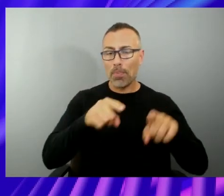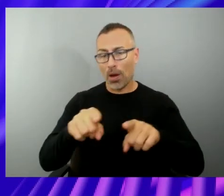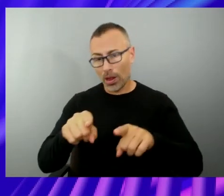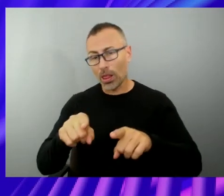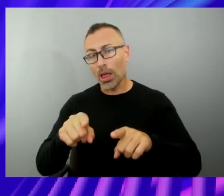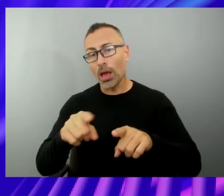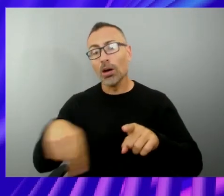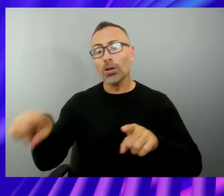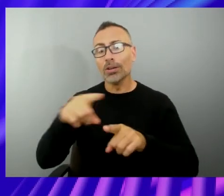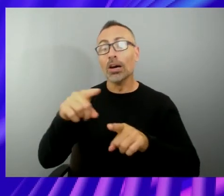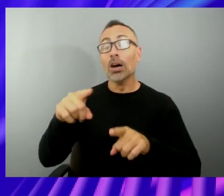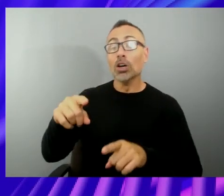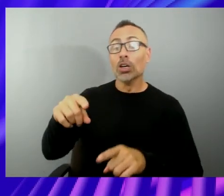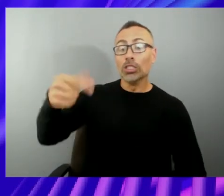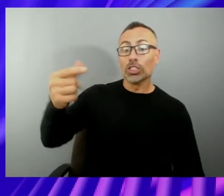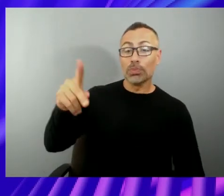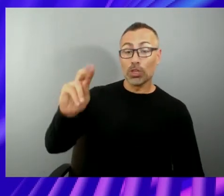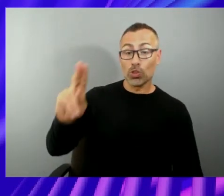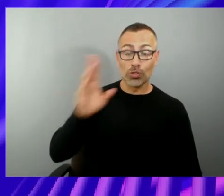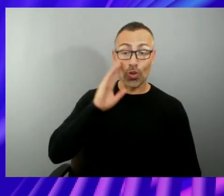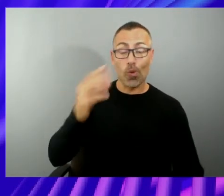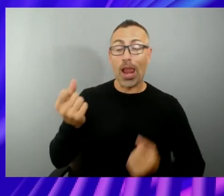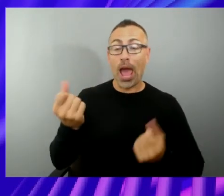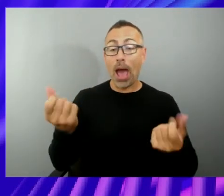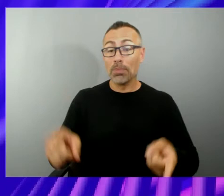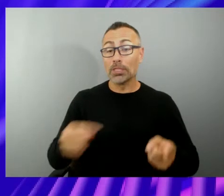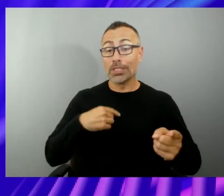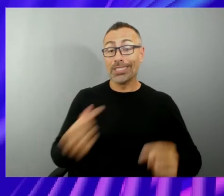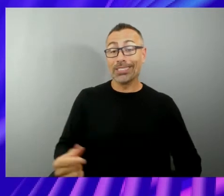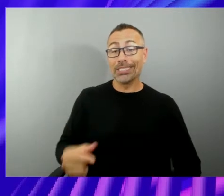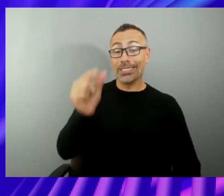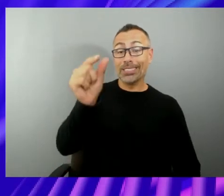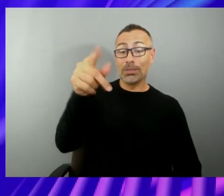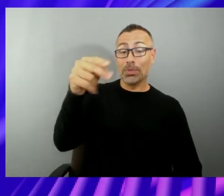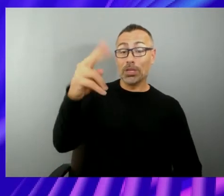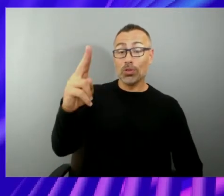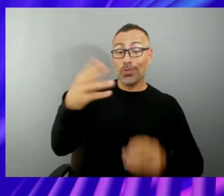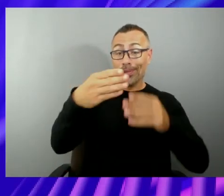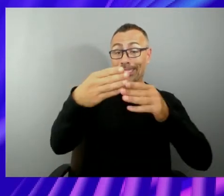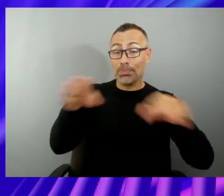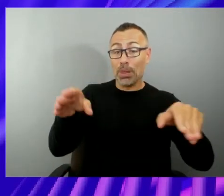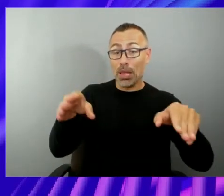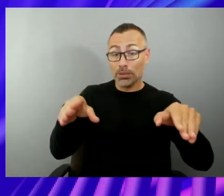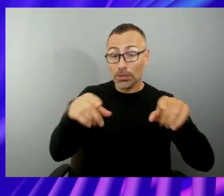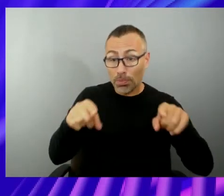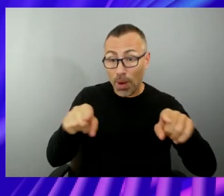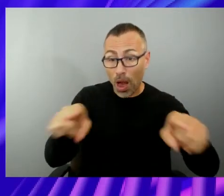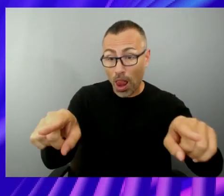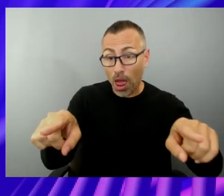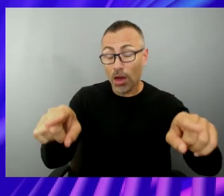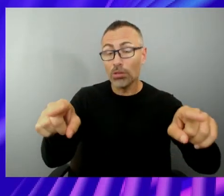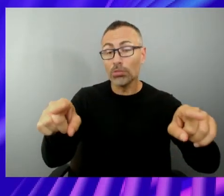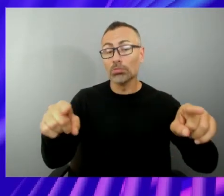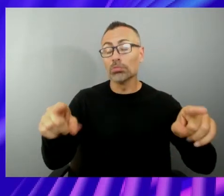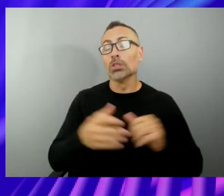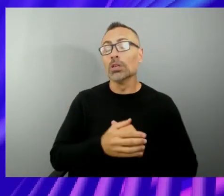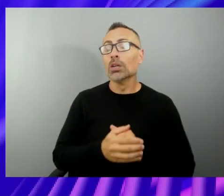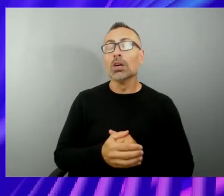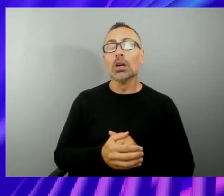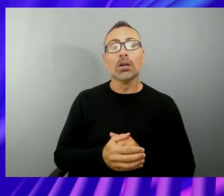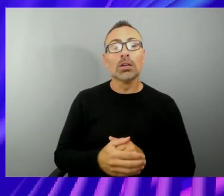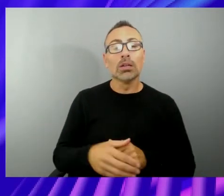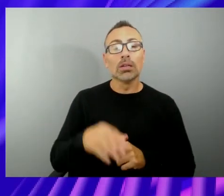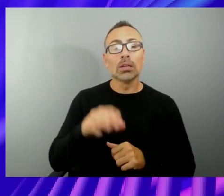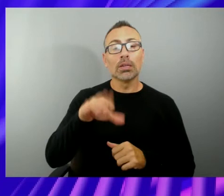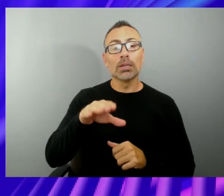into multiple GPUs. So, and just a quick pro tip over here is that your tensor parallel